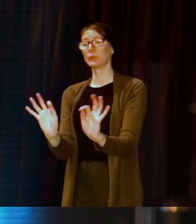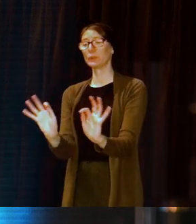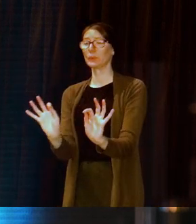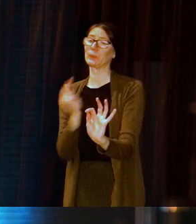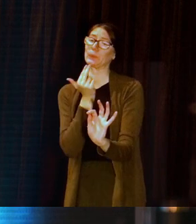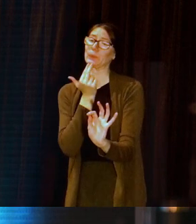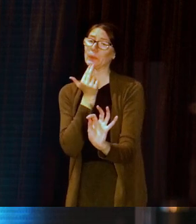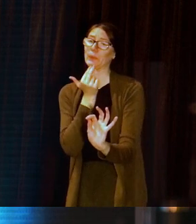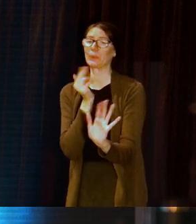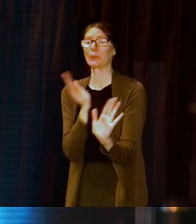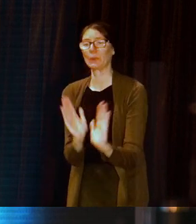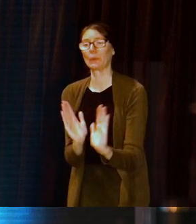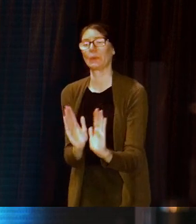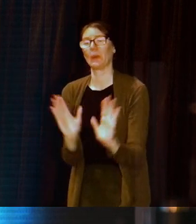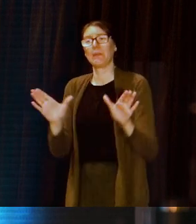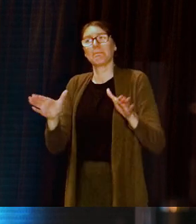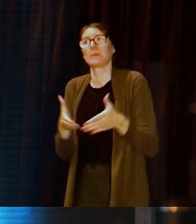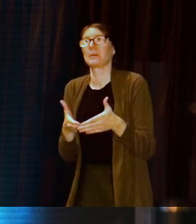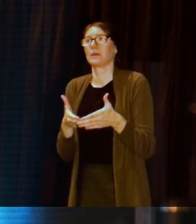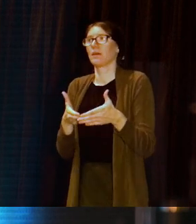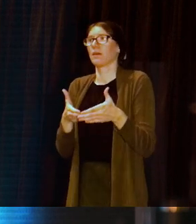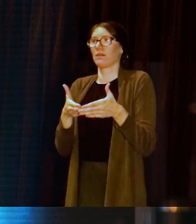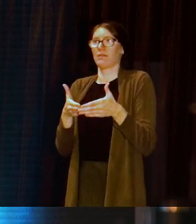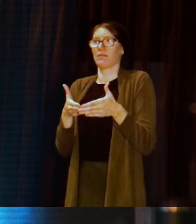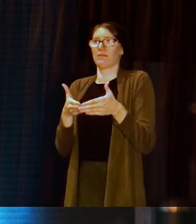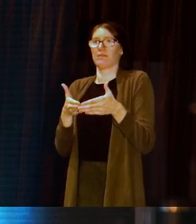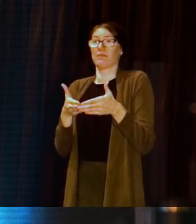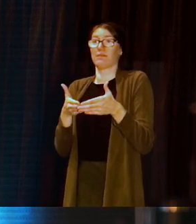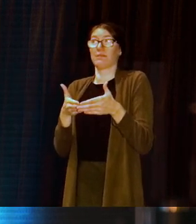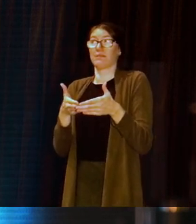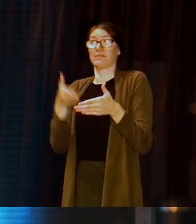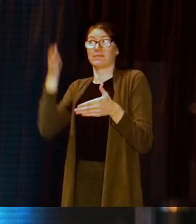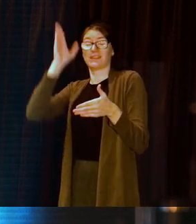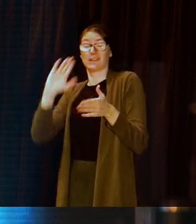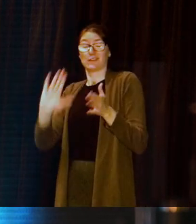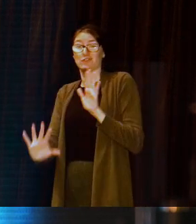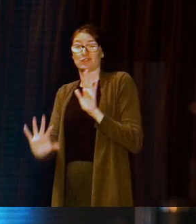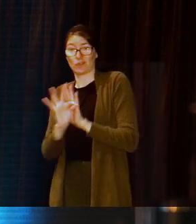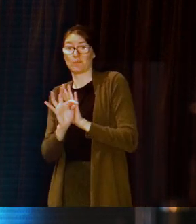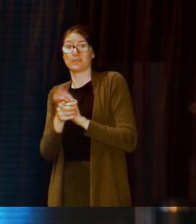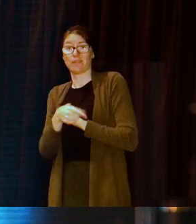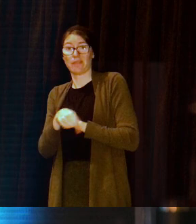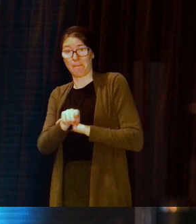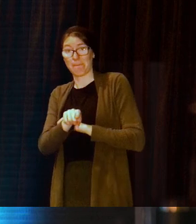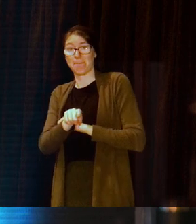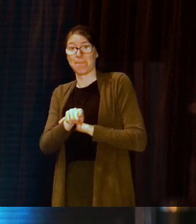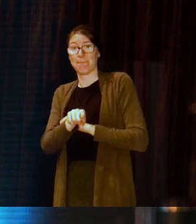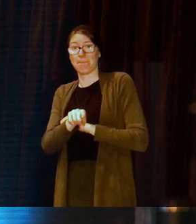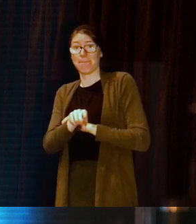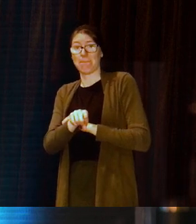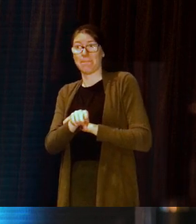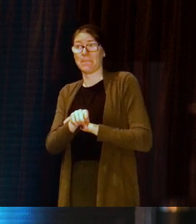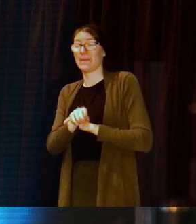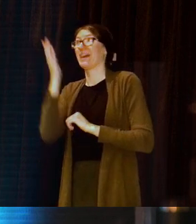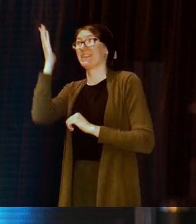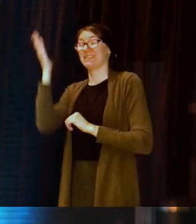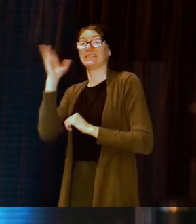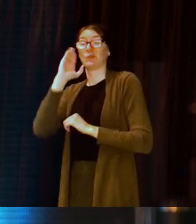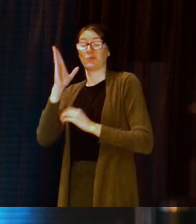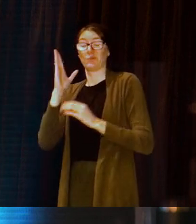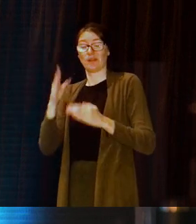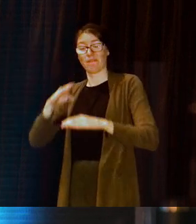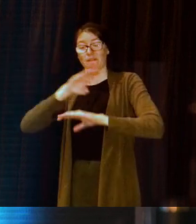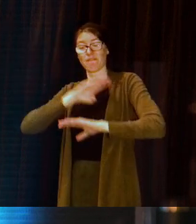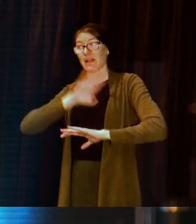small, so tiny, so insignificant, chosen by God. And because of that, he is going to fulfill